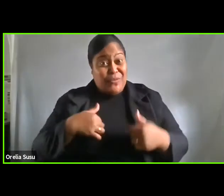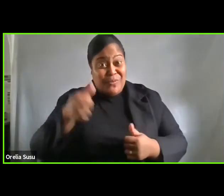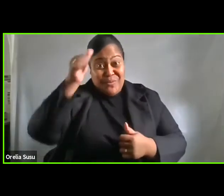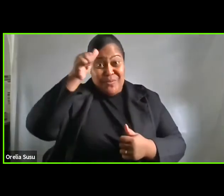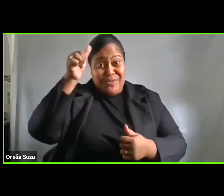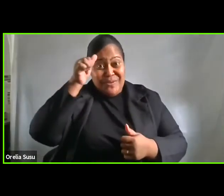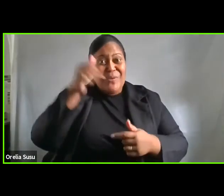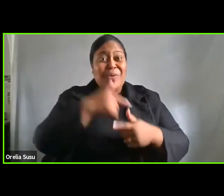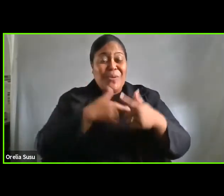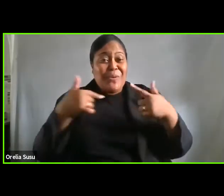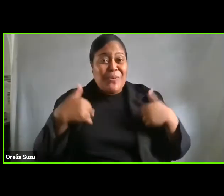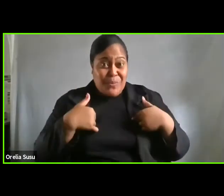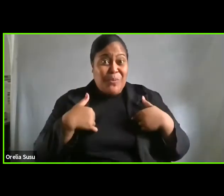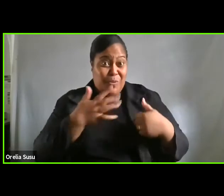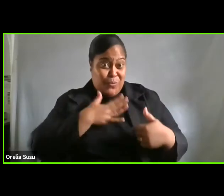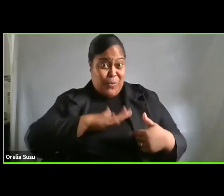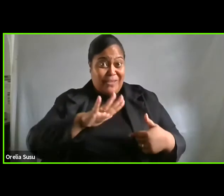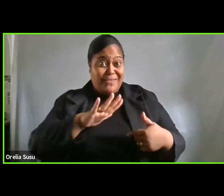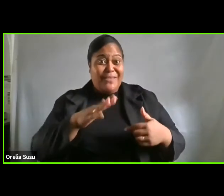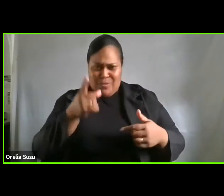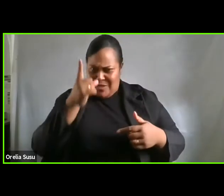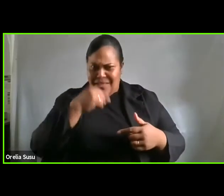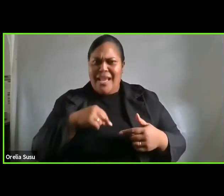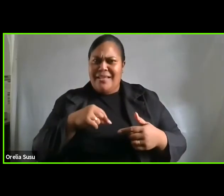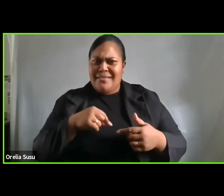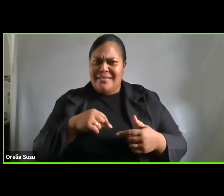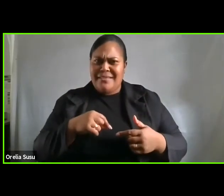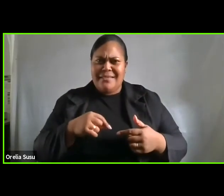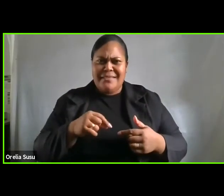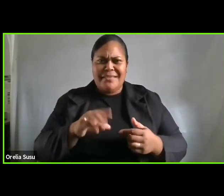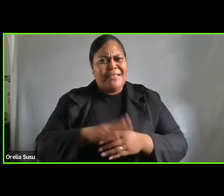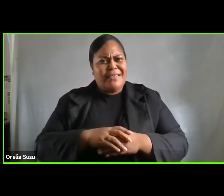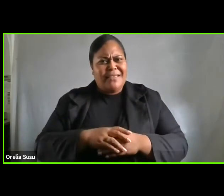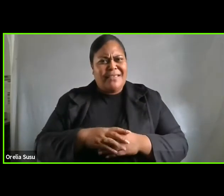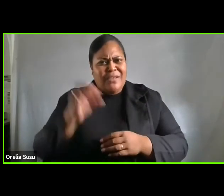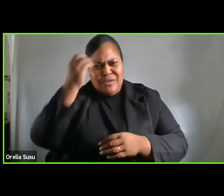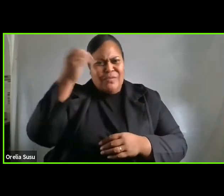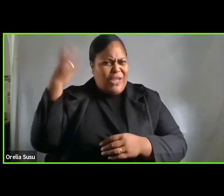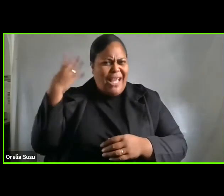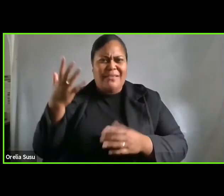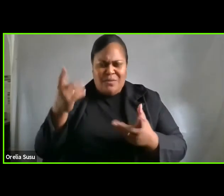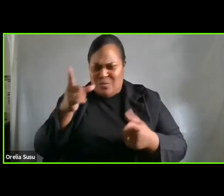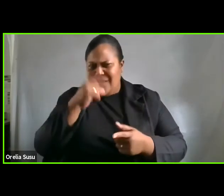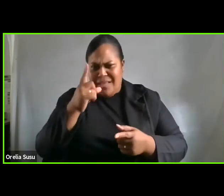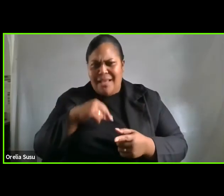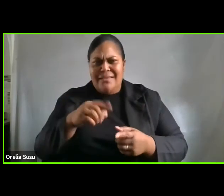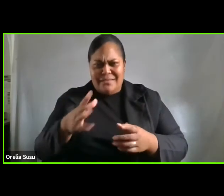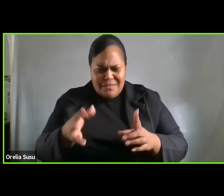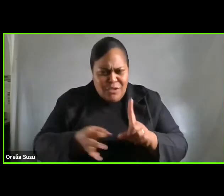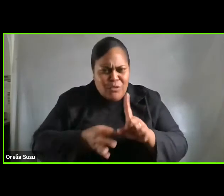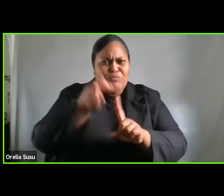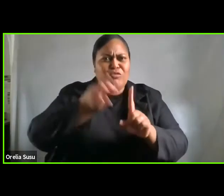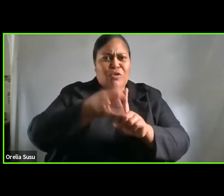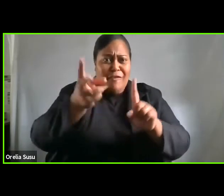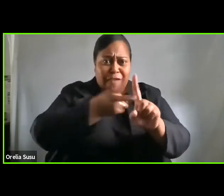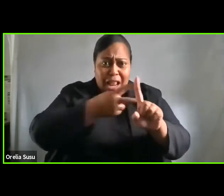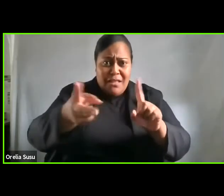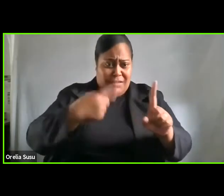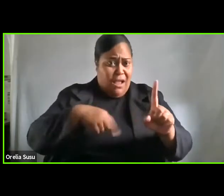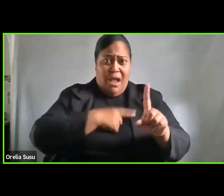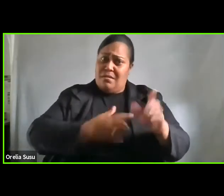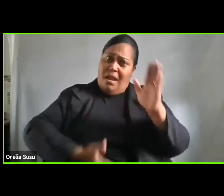are willing to quickly leave behind the fact that we have the highest rates of violence against women and girls in the entire world